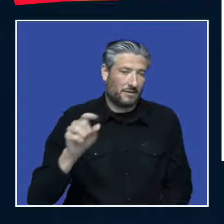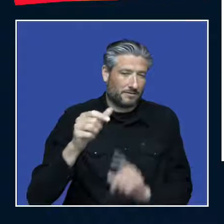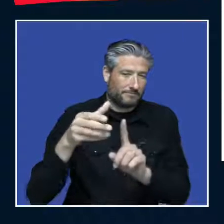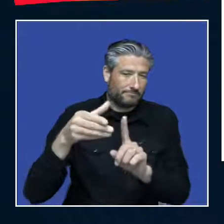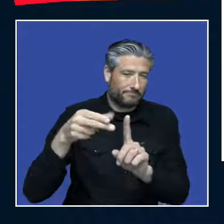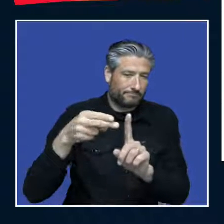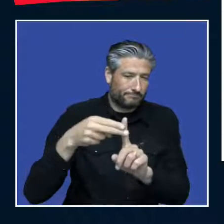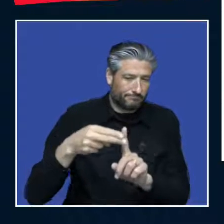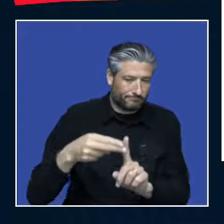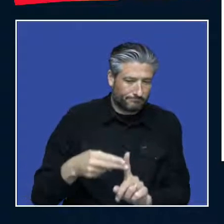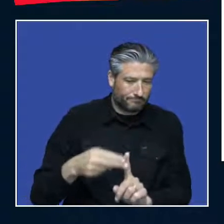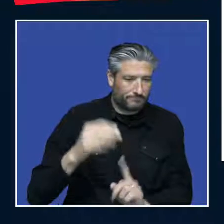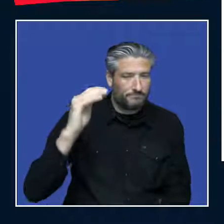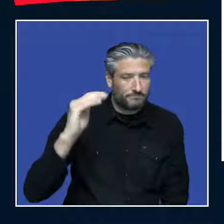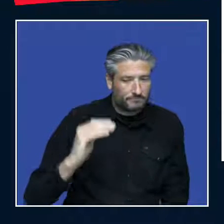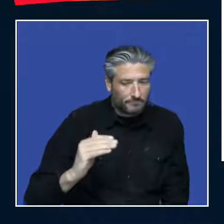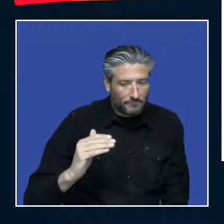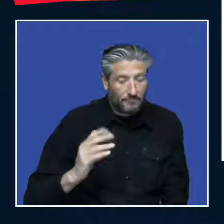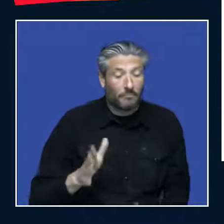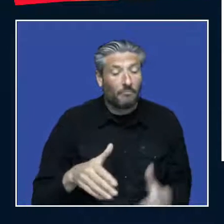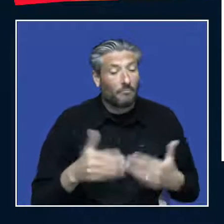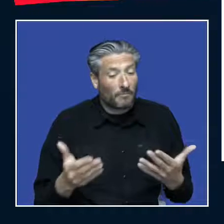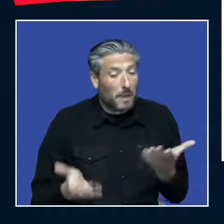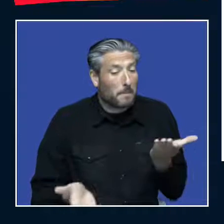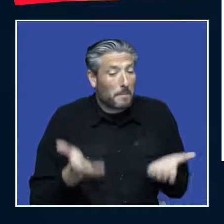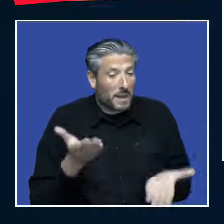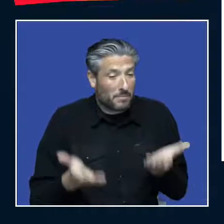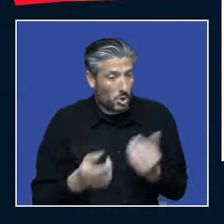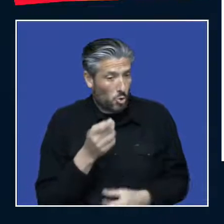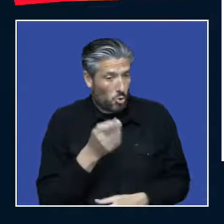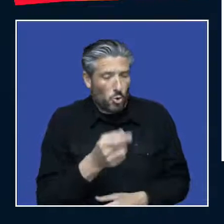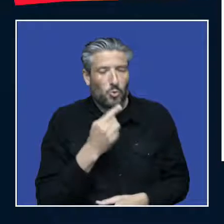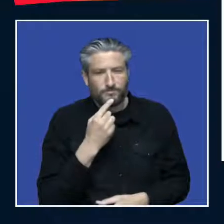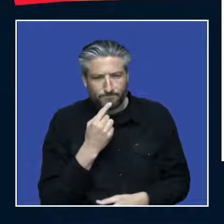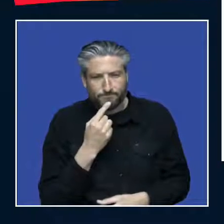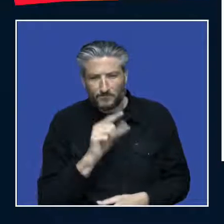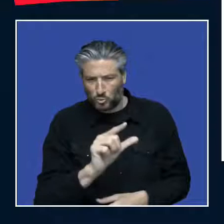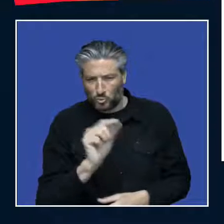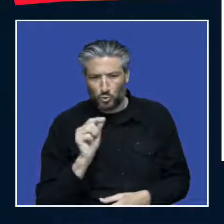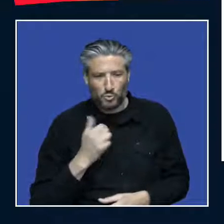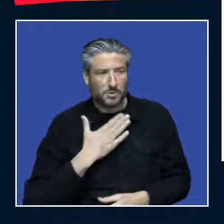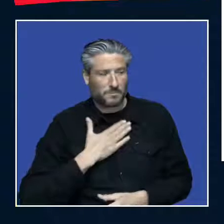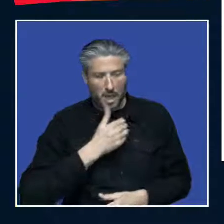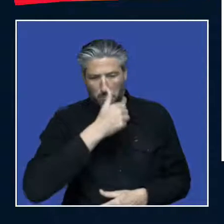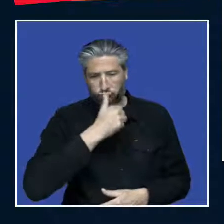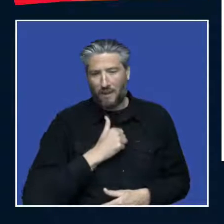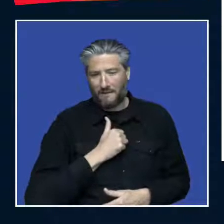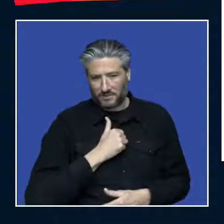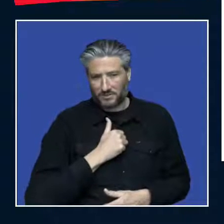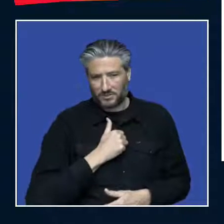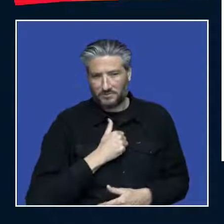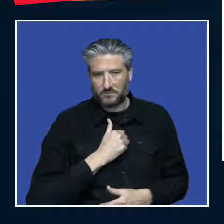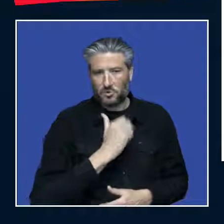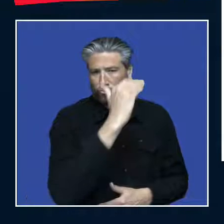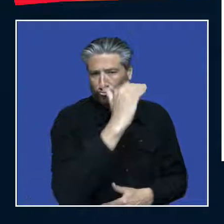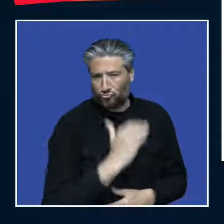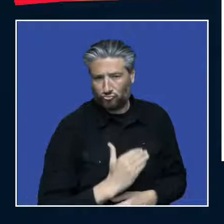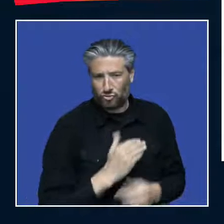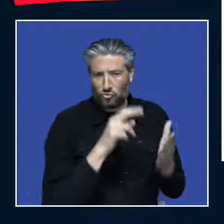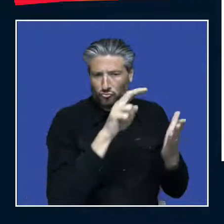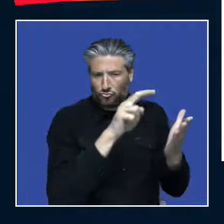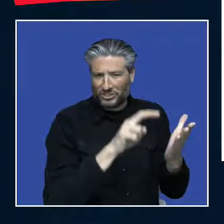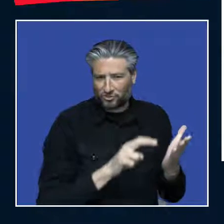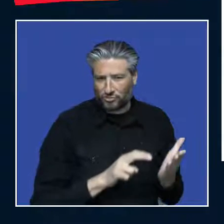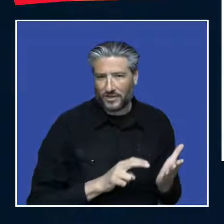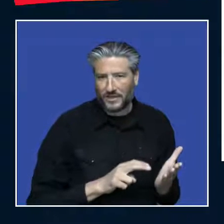Or if you want to specify your private registry, you would just put it on top. So it would be then pull and then have the private